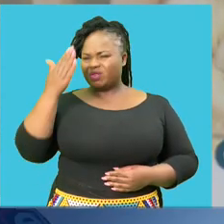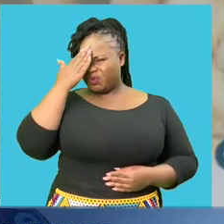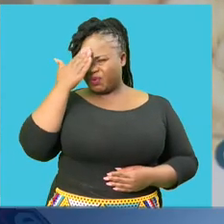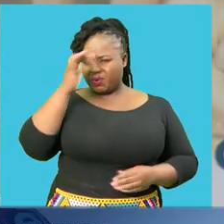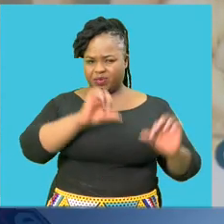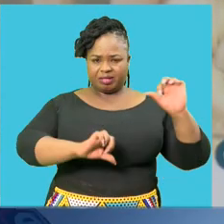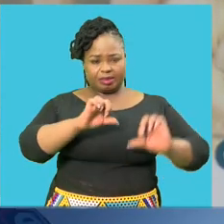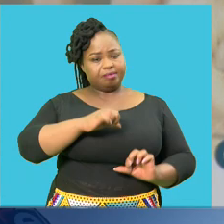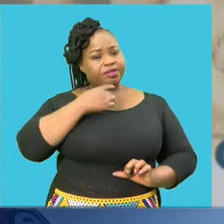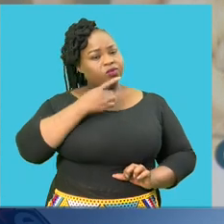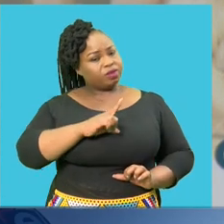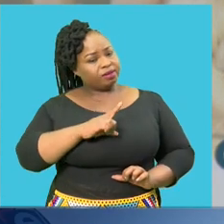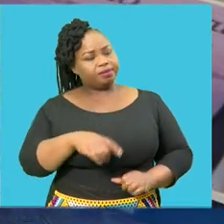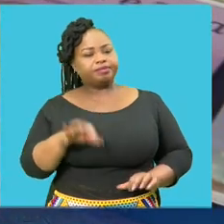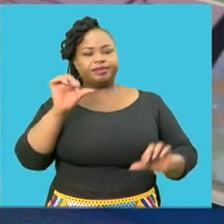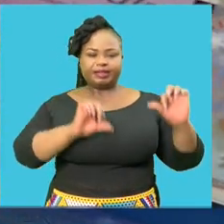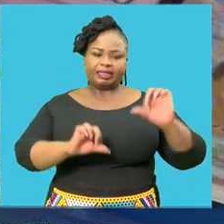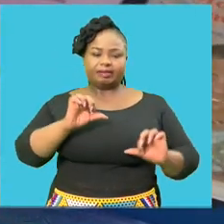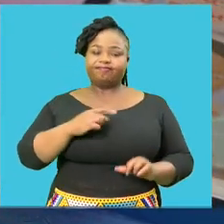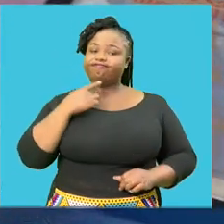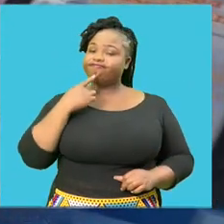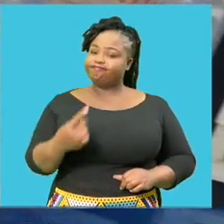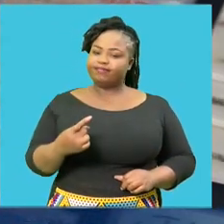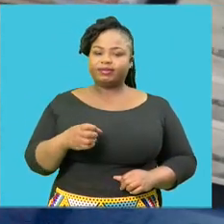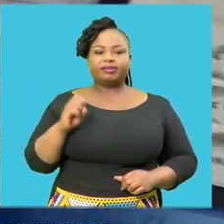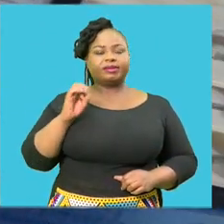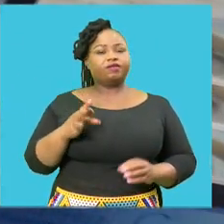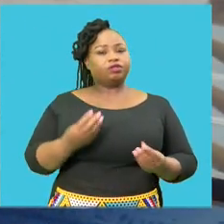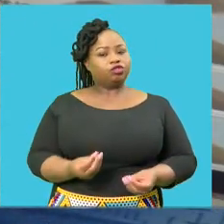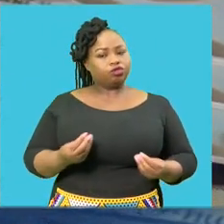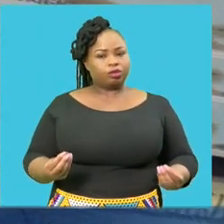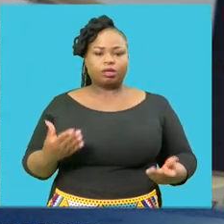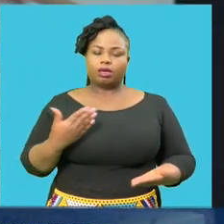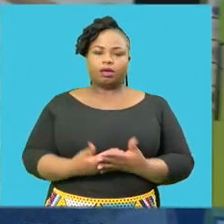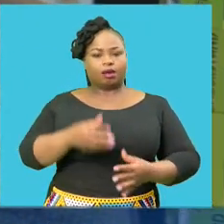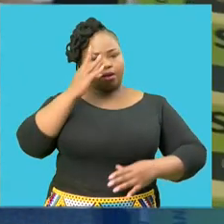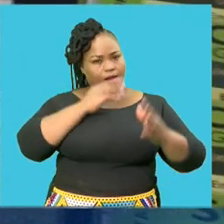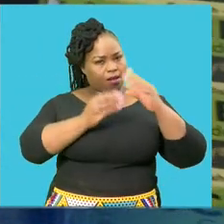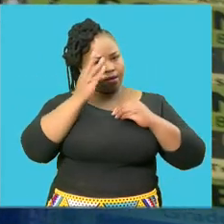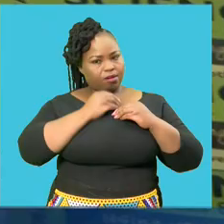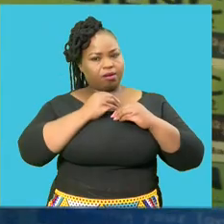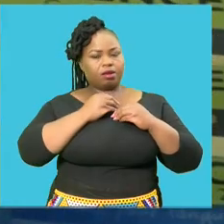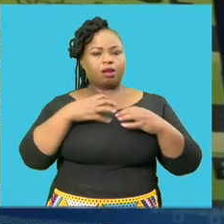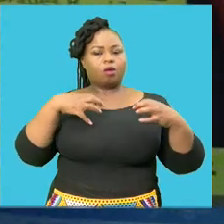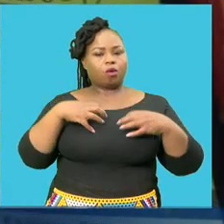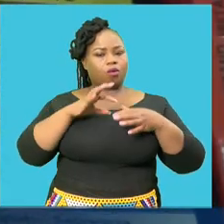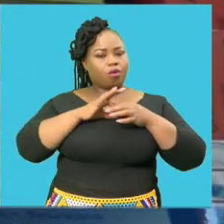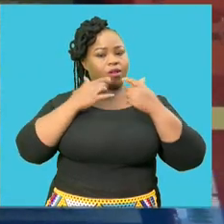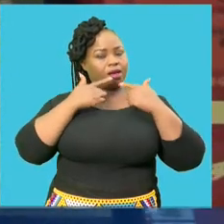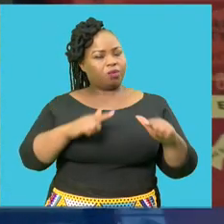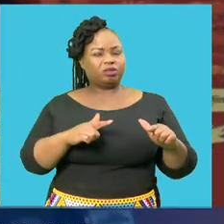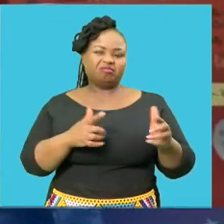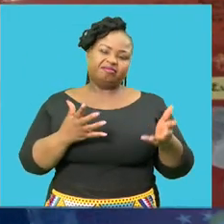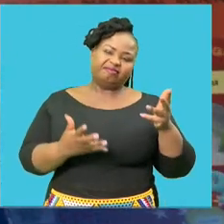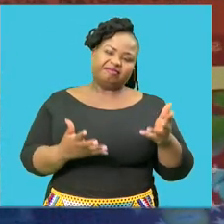science tells us. The science tells us that if children are able to learn in their mother tongue or